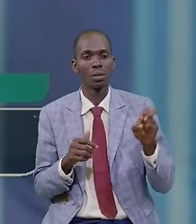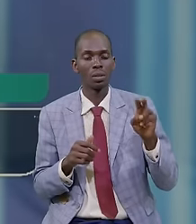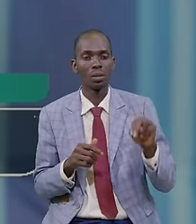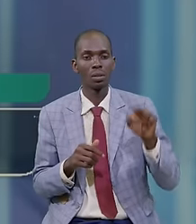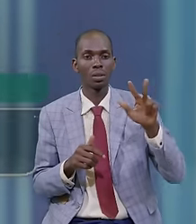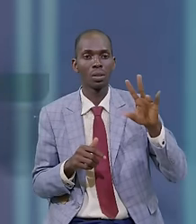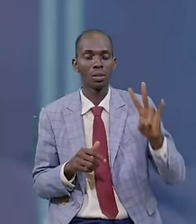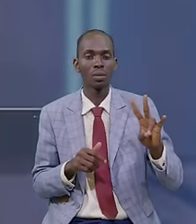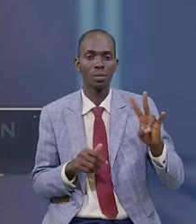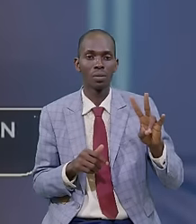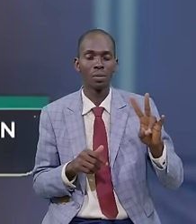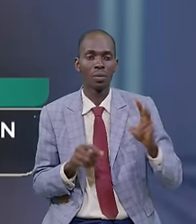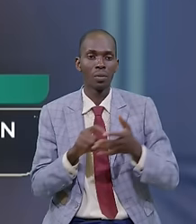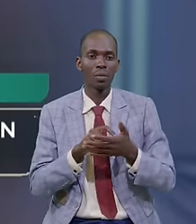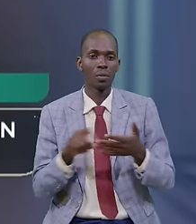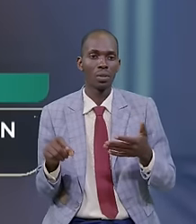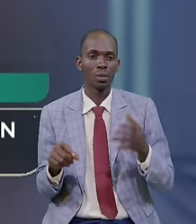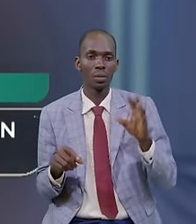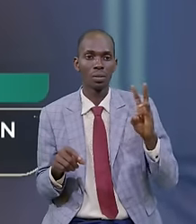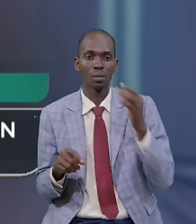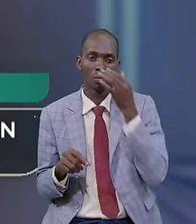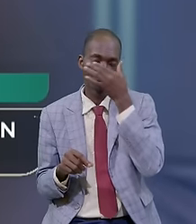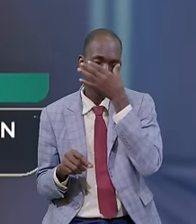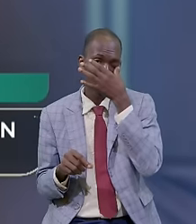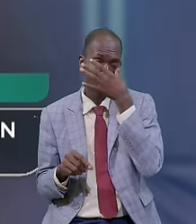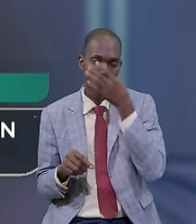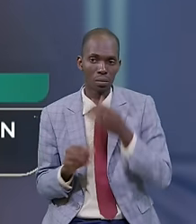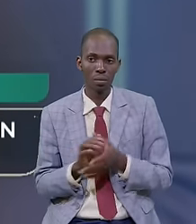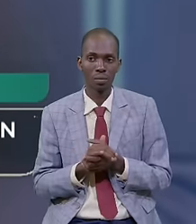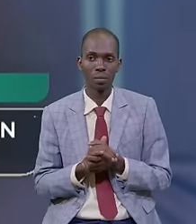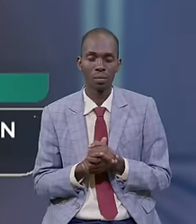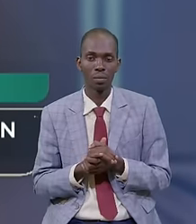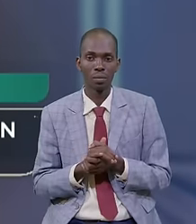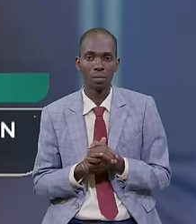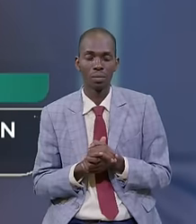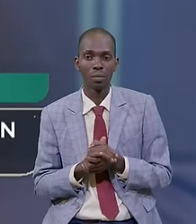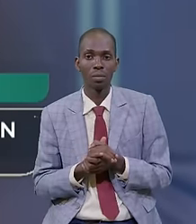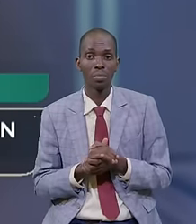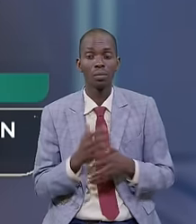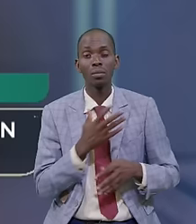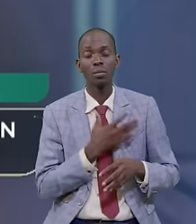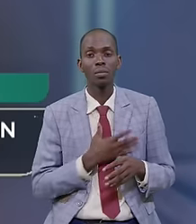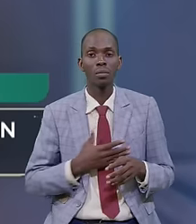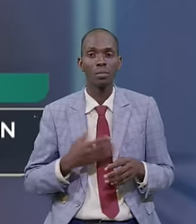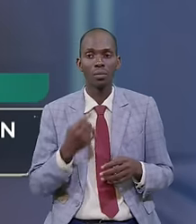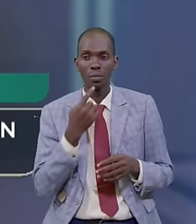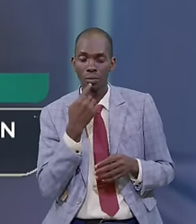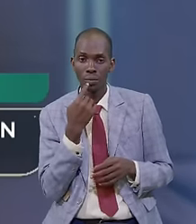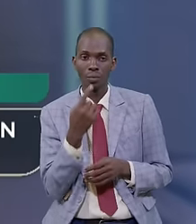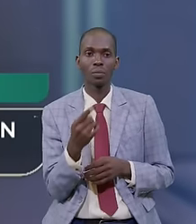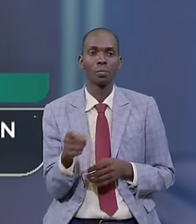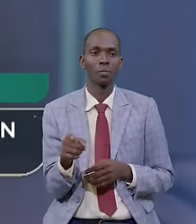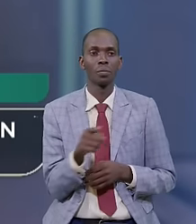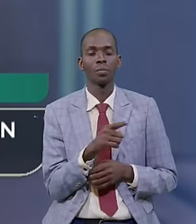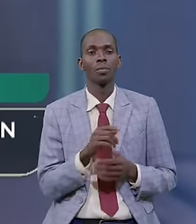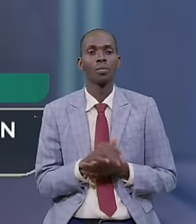37. I'm reading from verse 6. And said unto them,